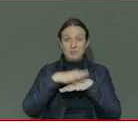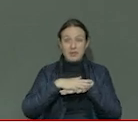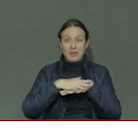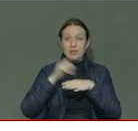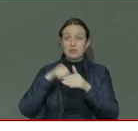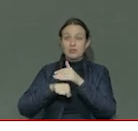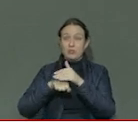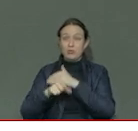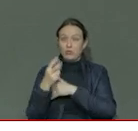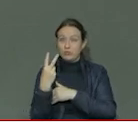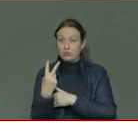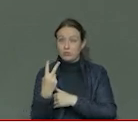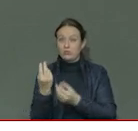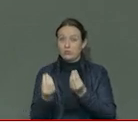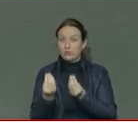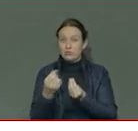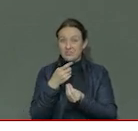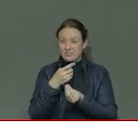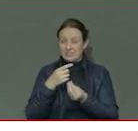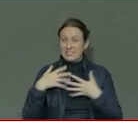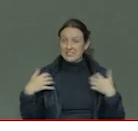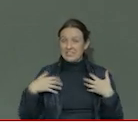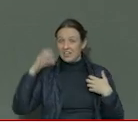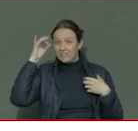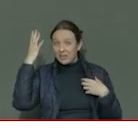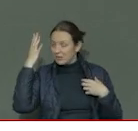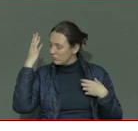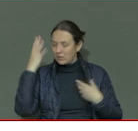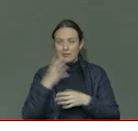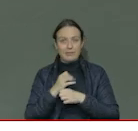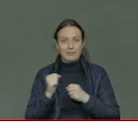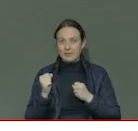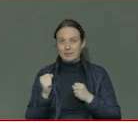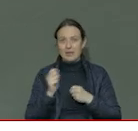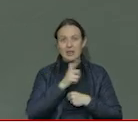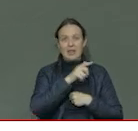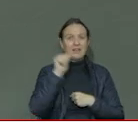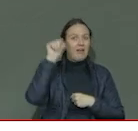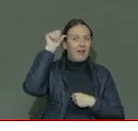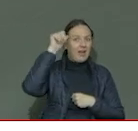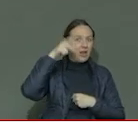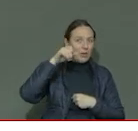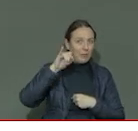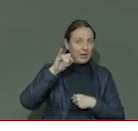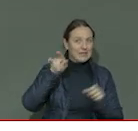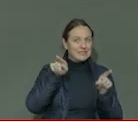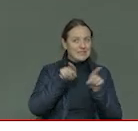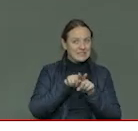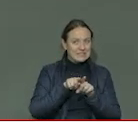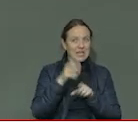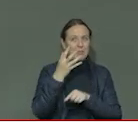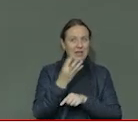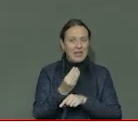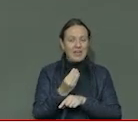children. Does he ever forget about Richard Parker? No. Even adult Pi has a little orange